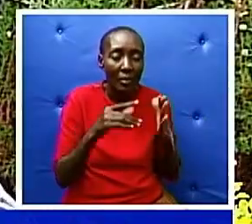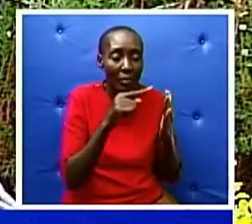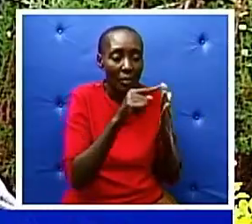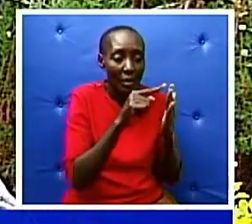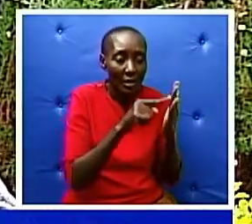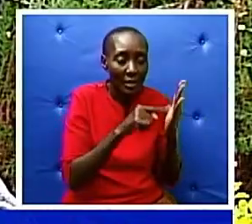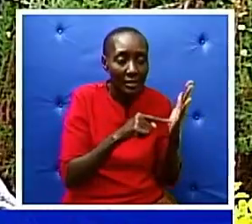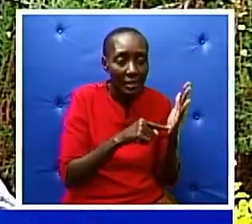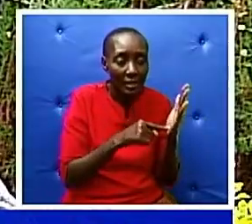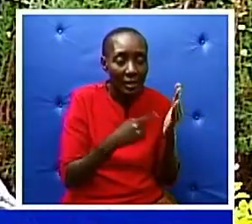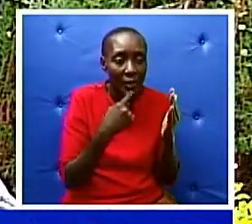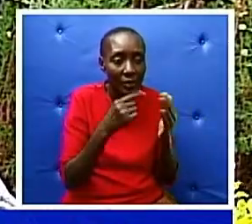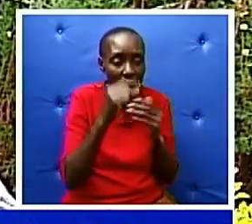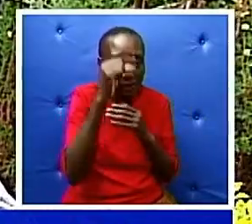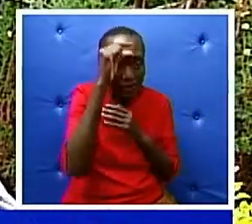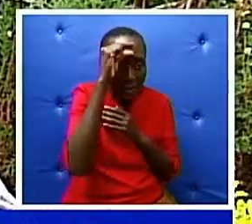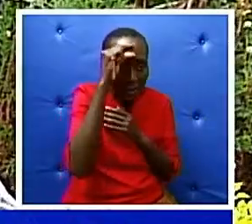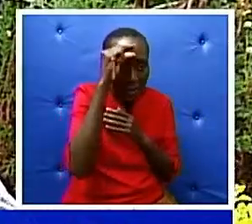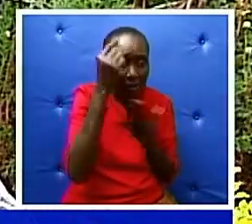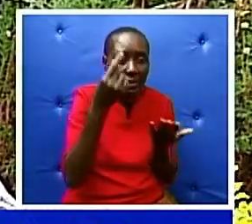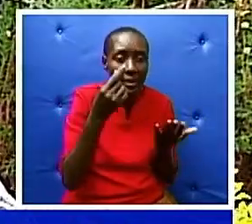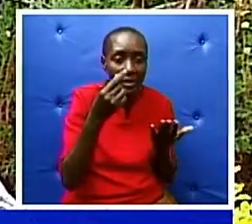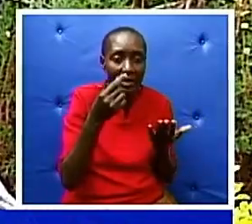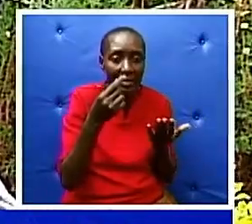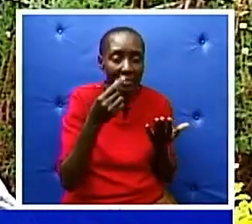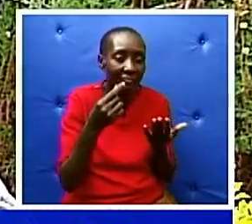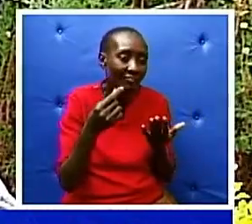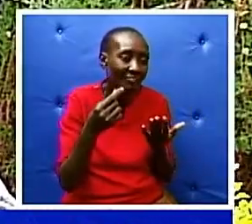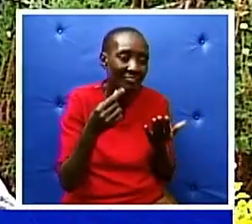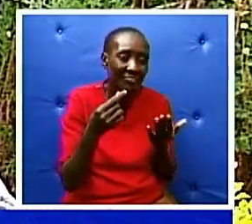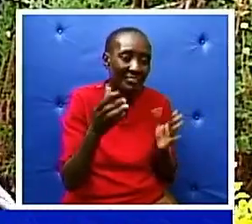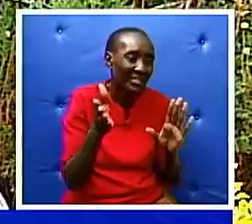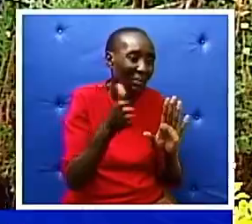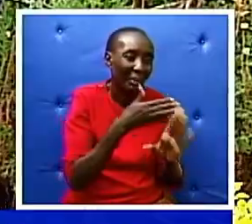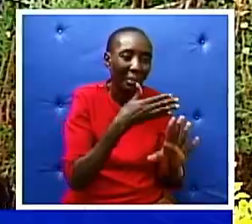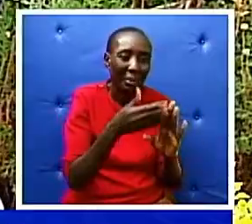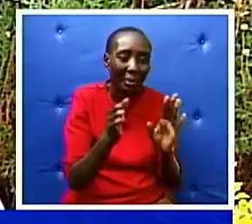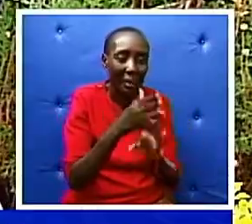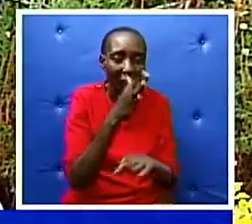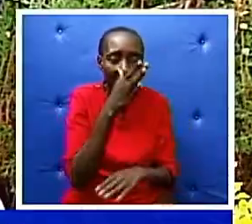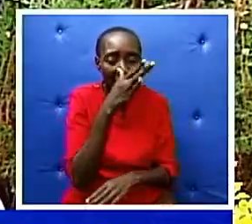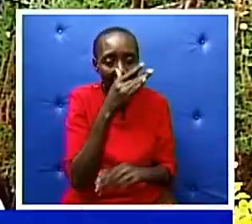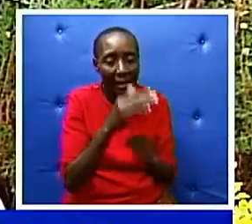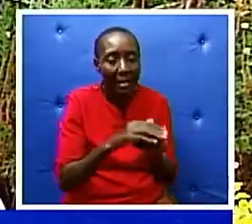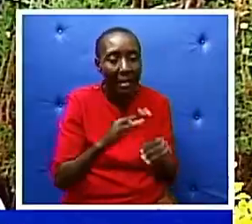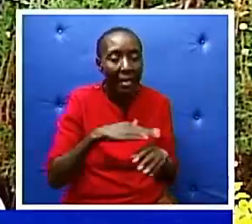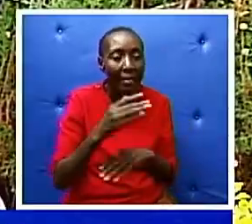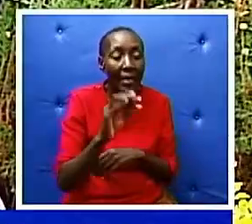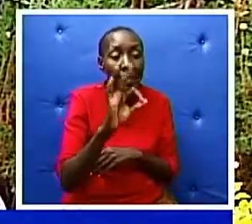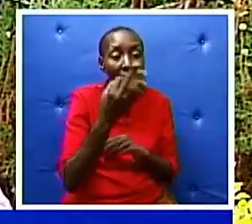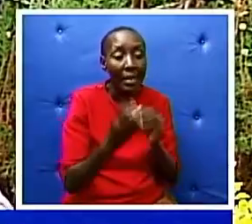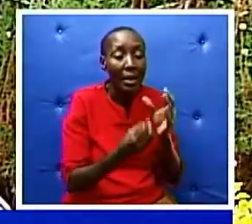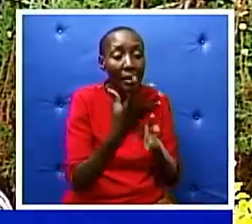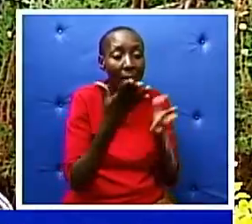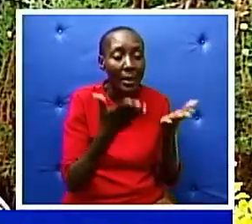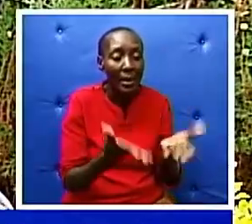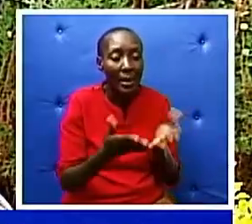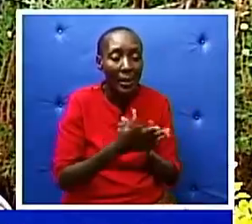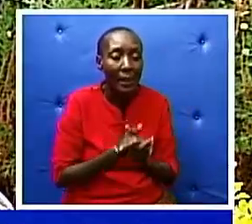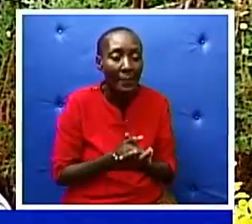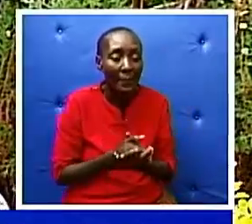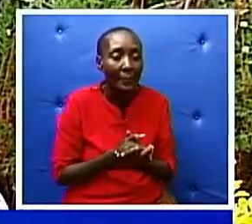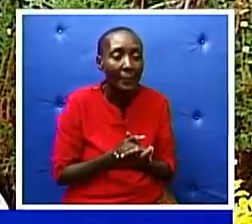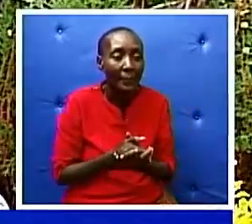told government has bought you, this is a conspiracy. Mm-hmm. Then the third wave came. And those numbers